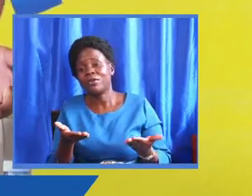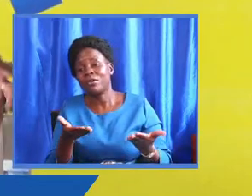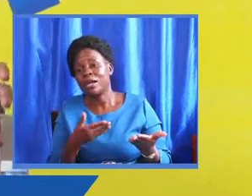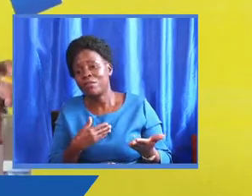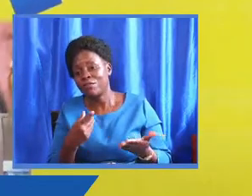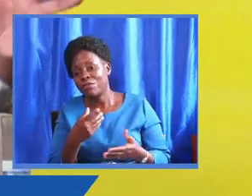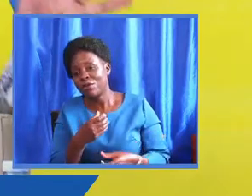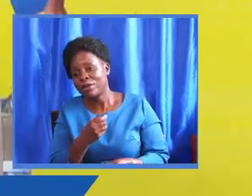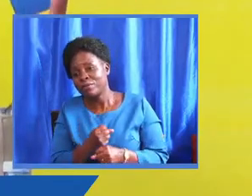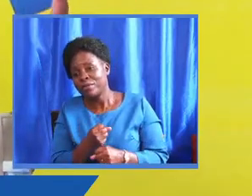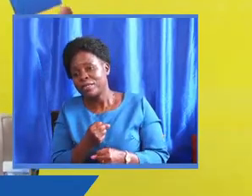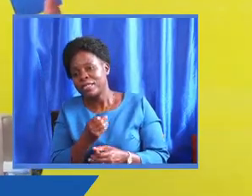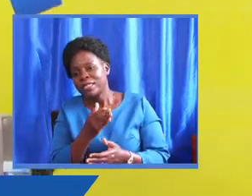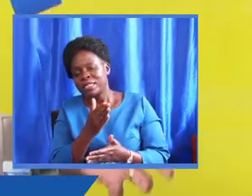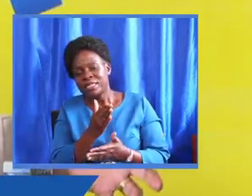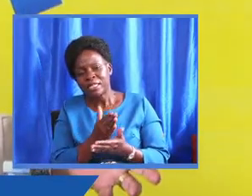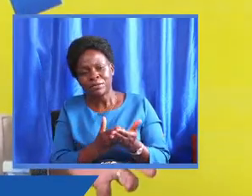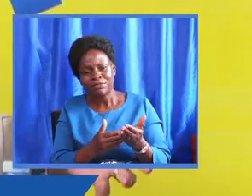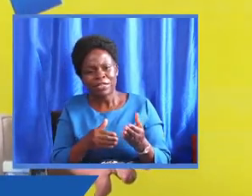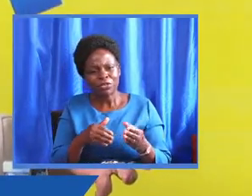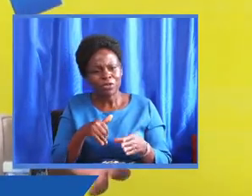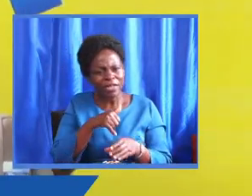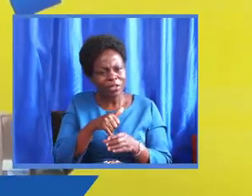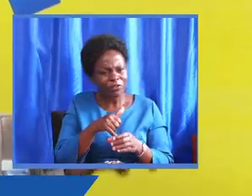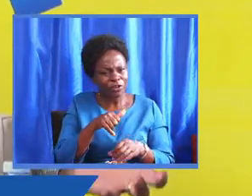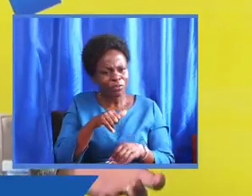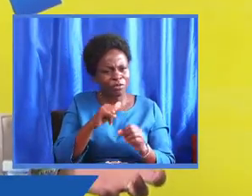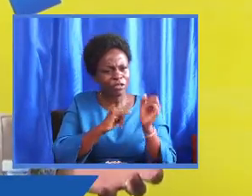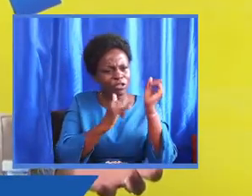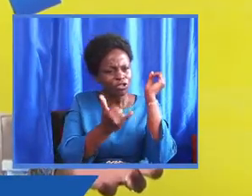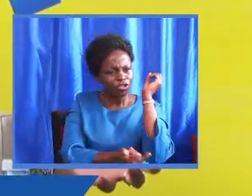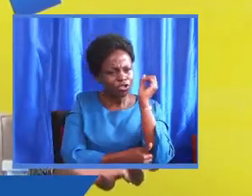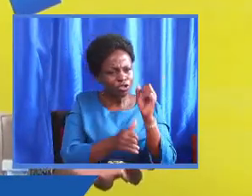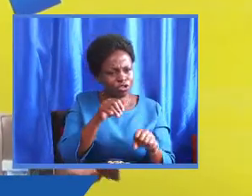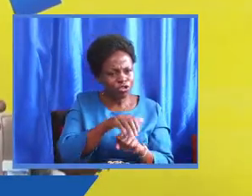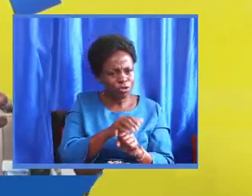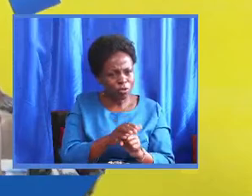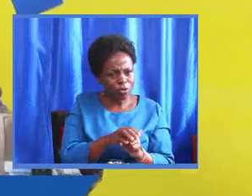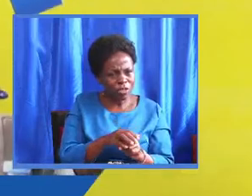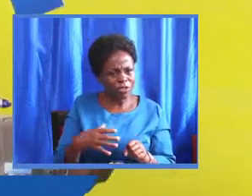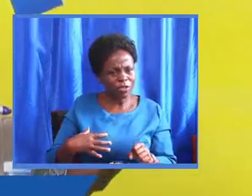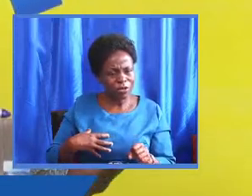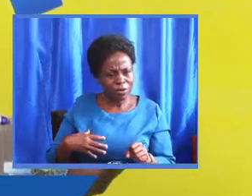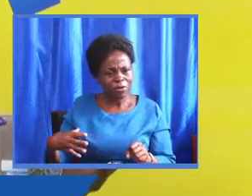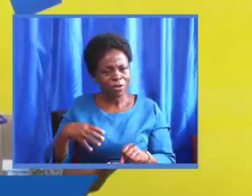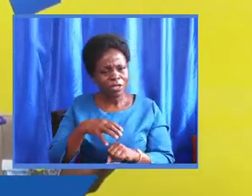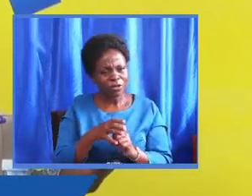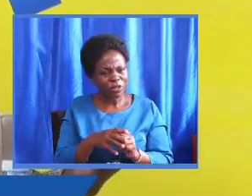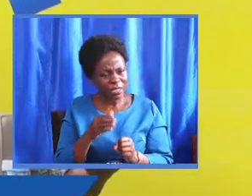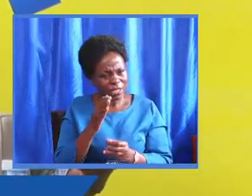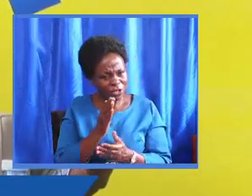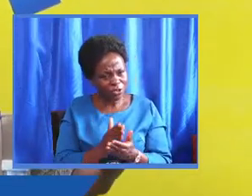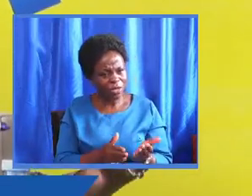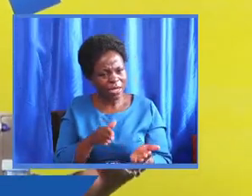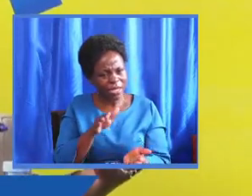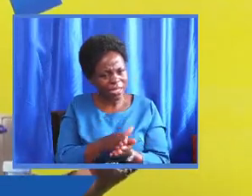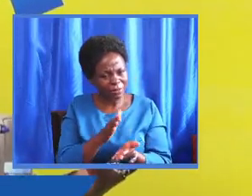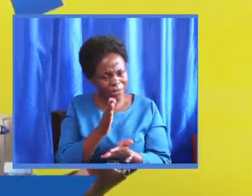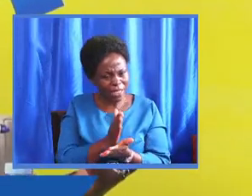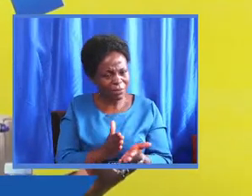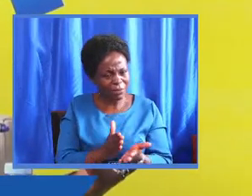budgets, some of which will involve job creation, wealth creation, so that we can retain some of these